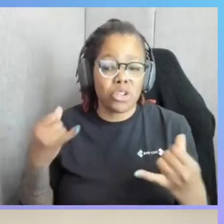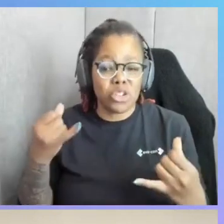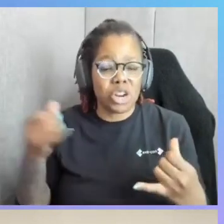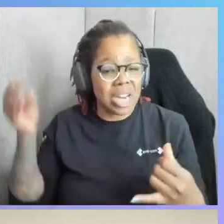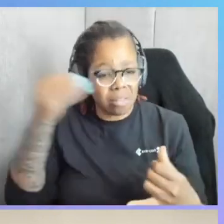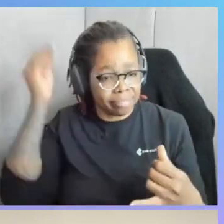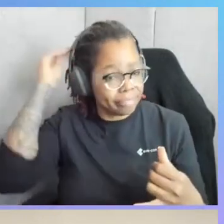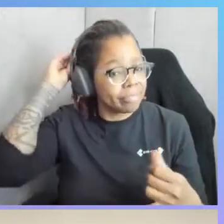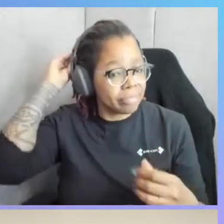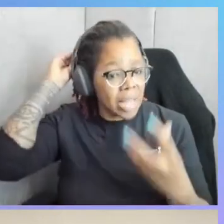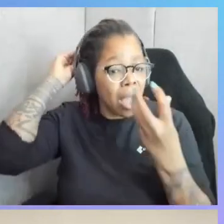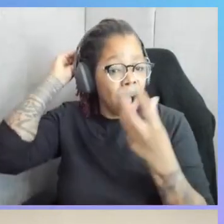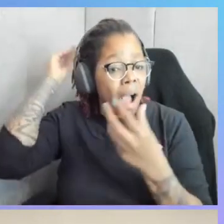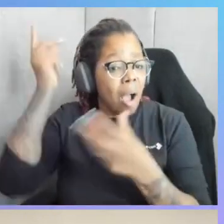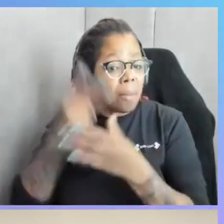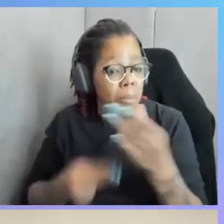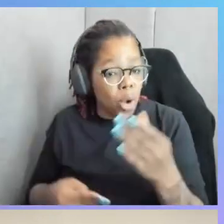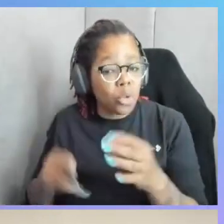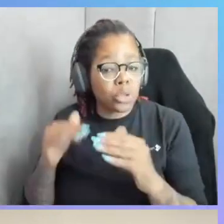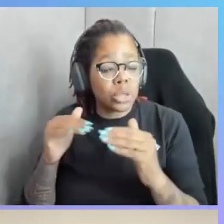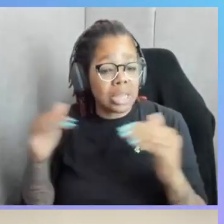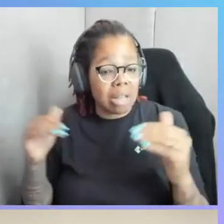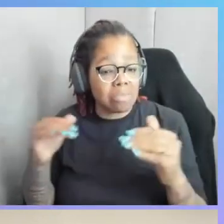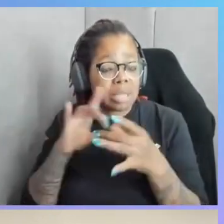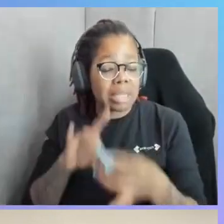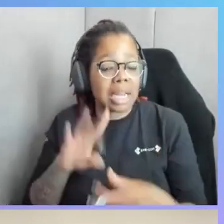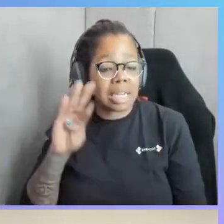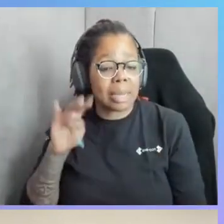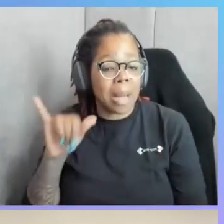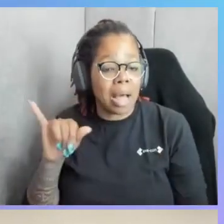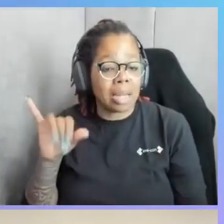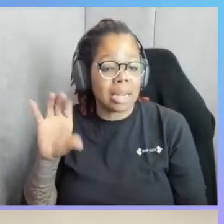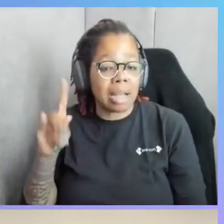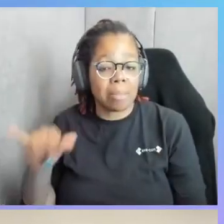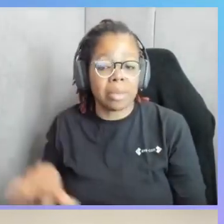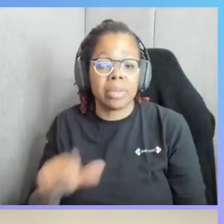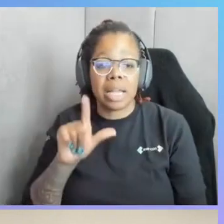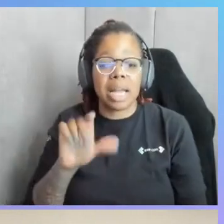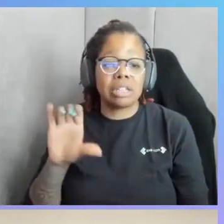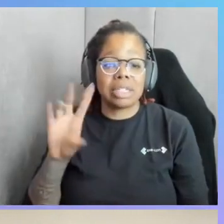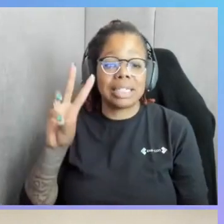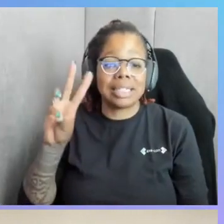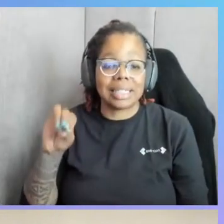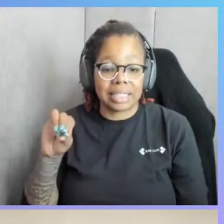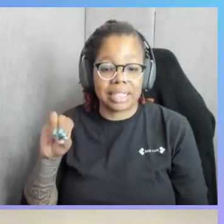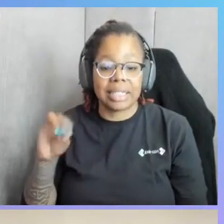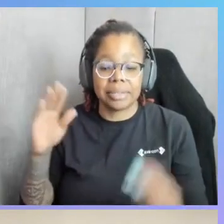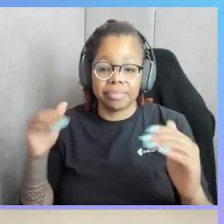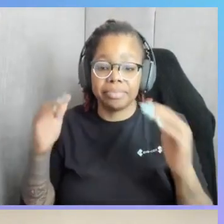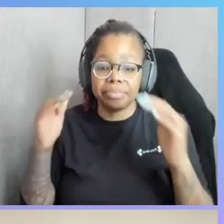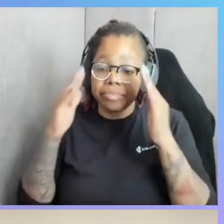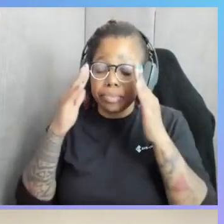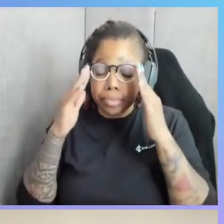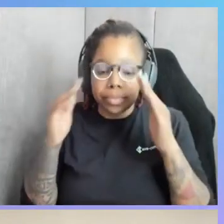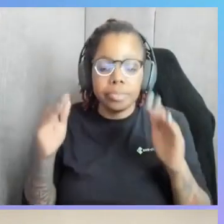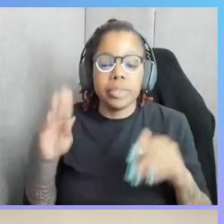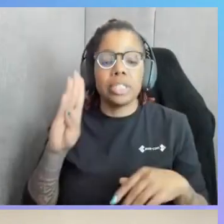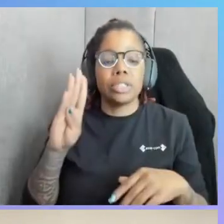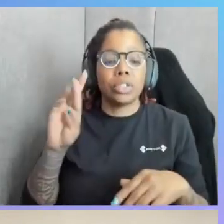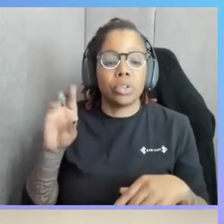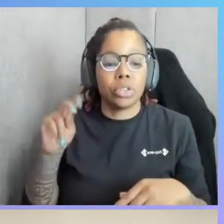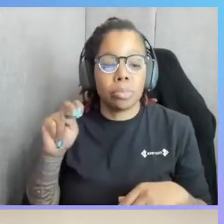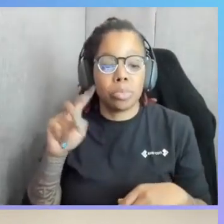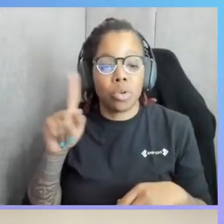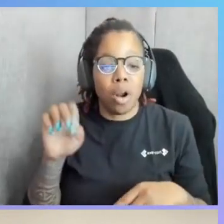both levels deal with body copy. LC60 is up next. Again, the bronze standards